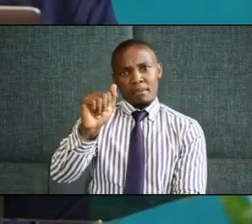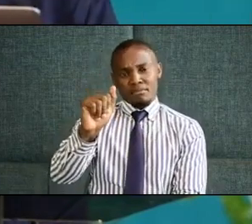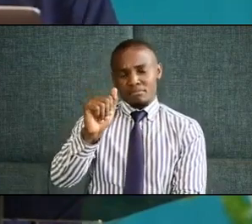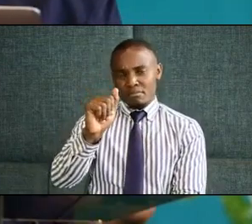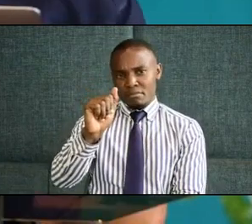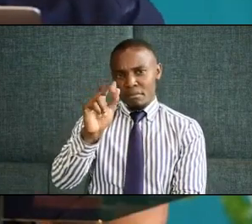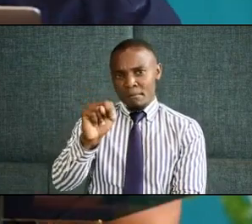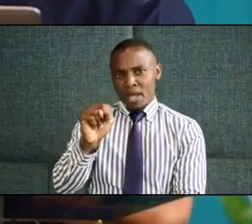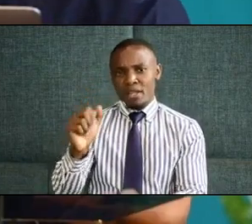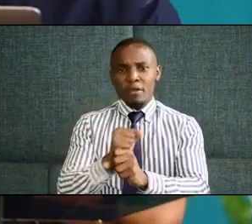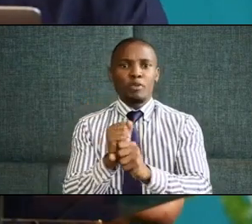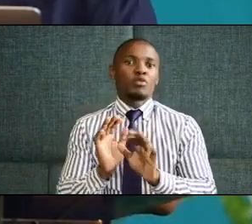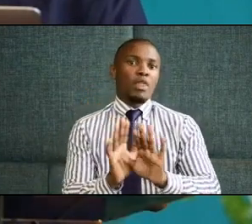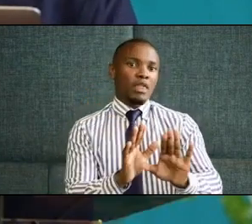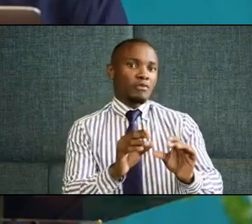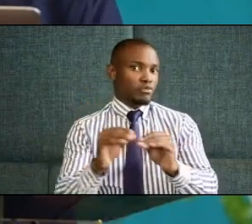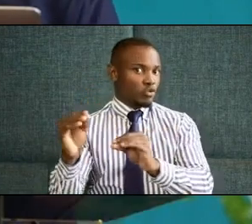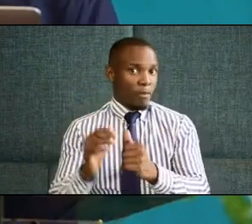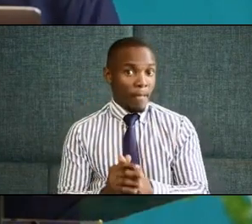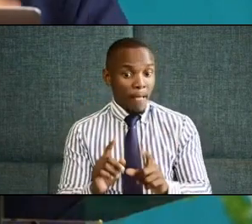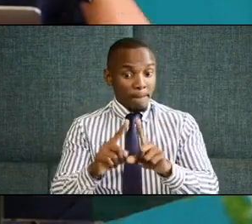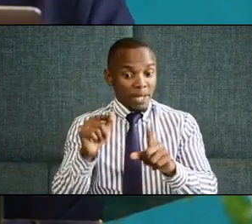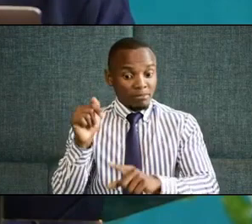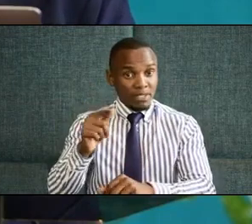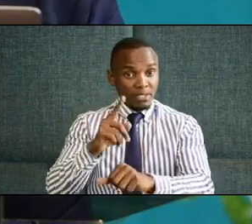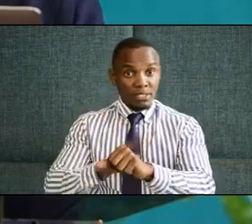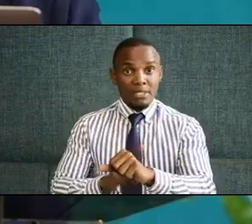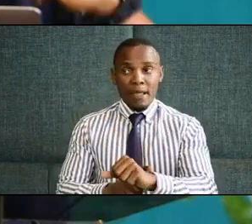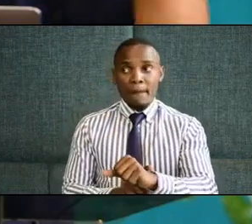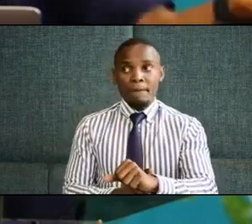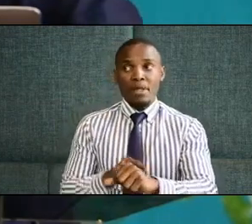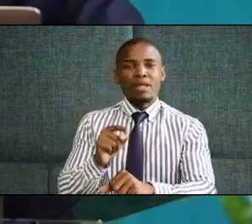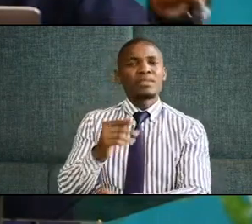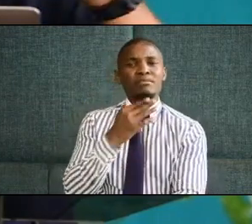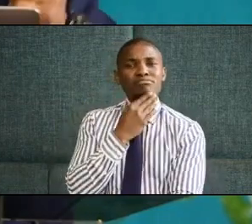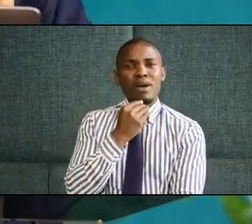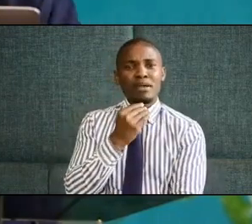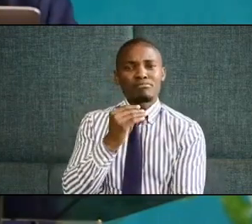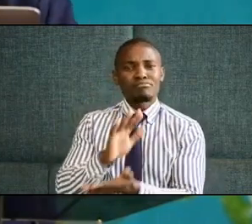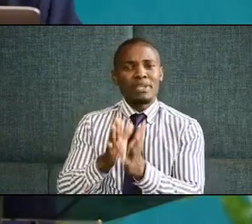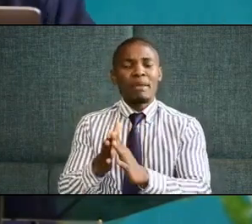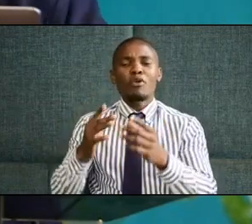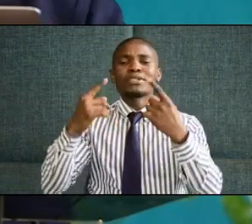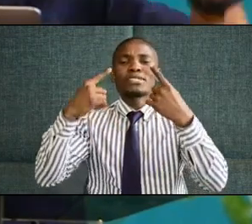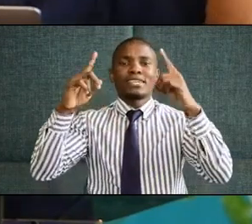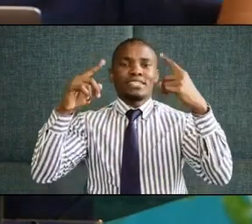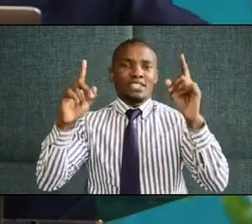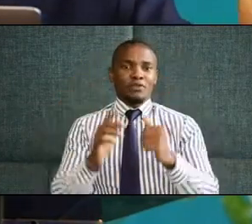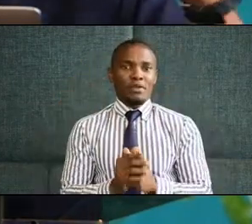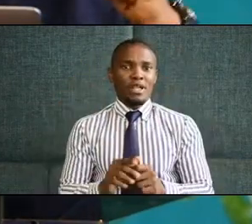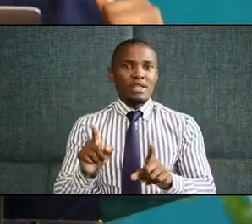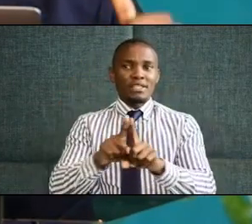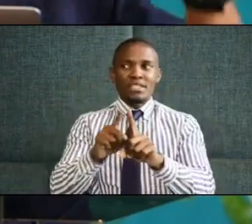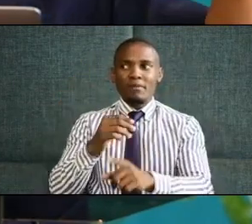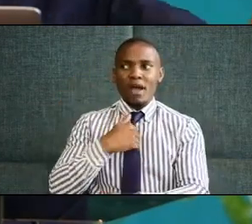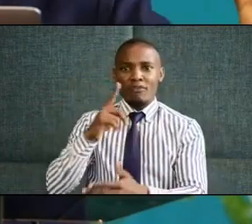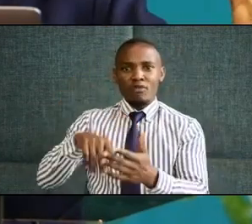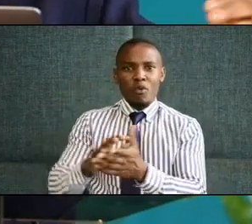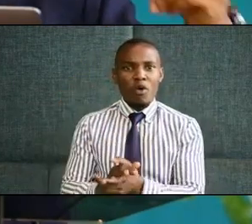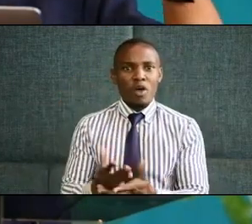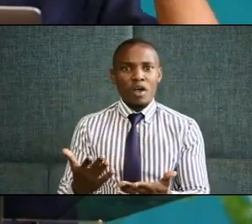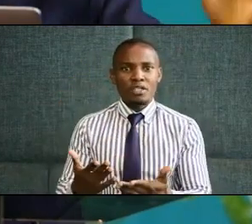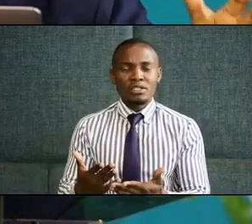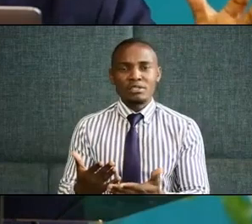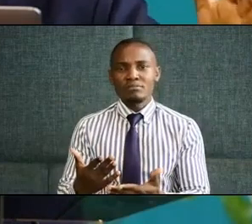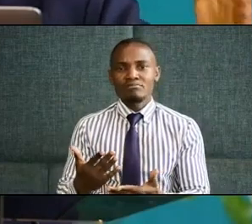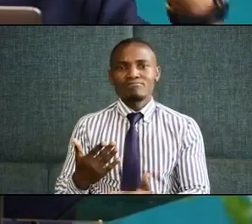go. But at this time, the man became exceedingly prosperous and had large flocks,